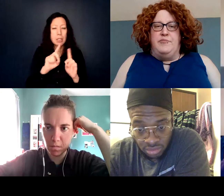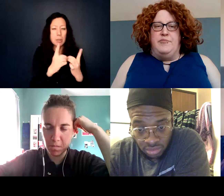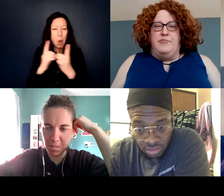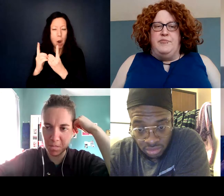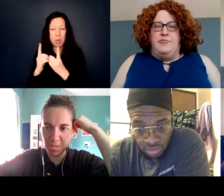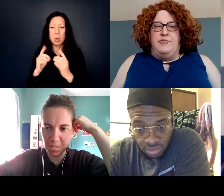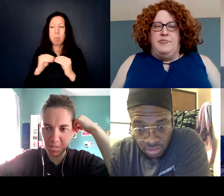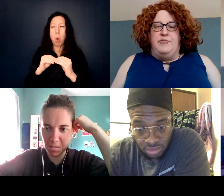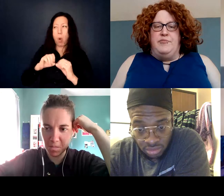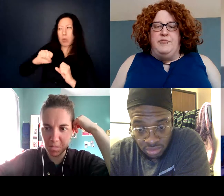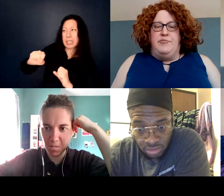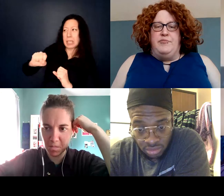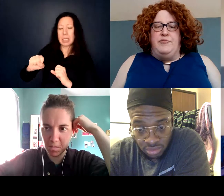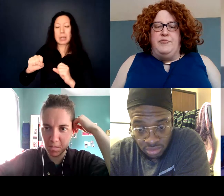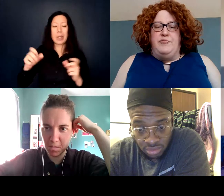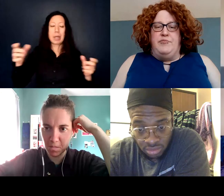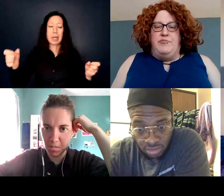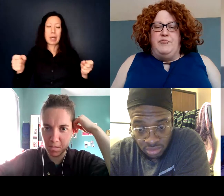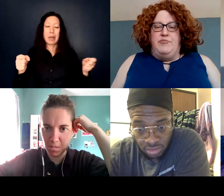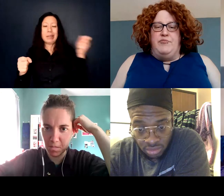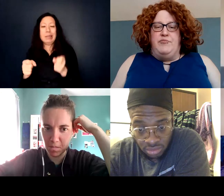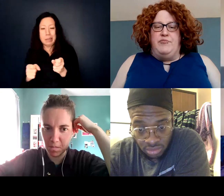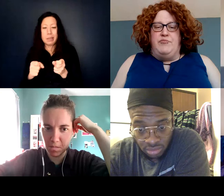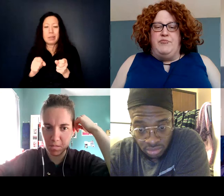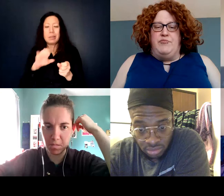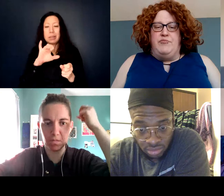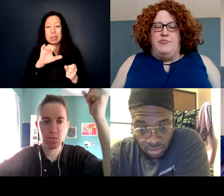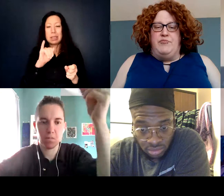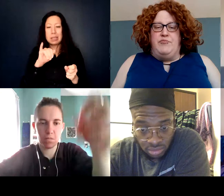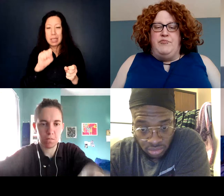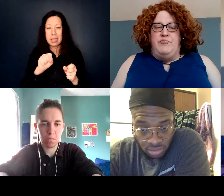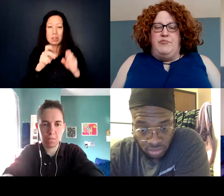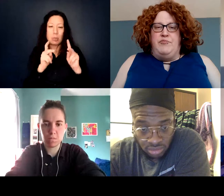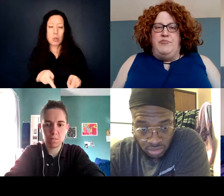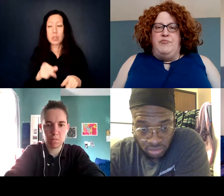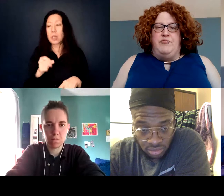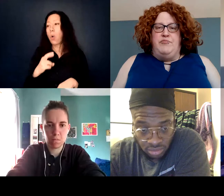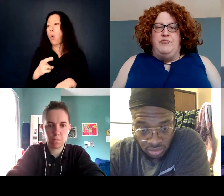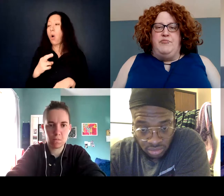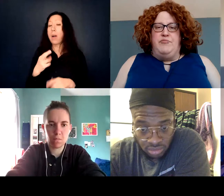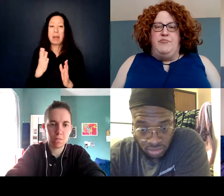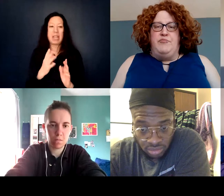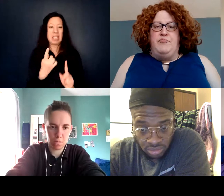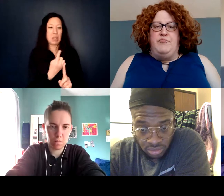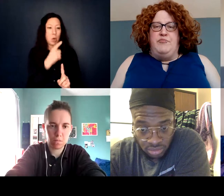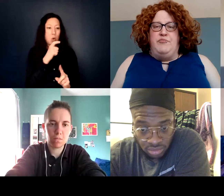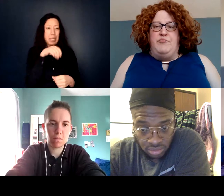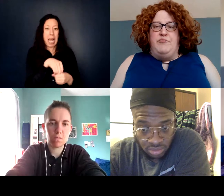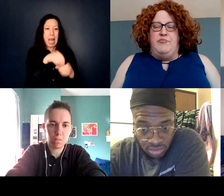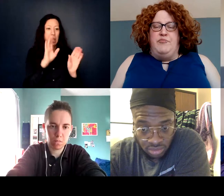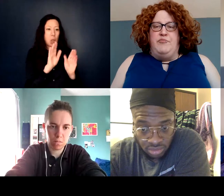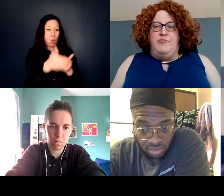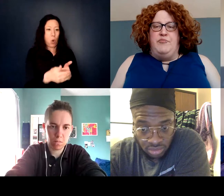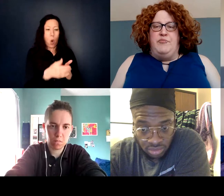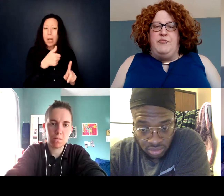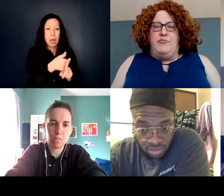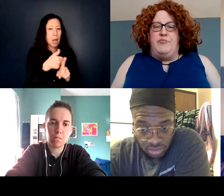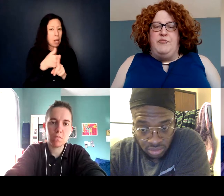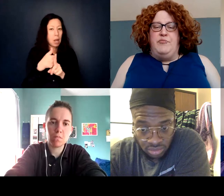person or prepping someone in the room who isn't a trainer but can help manage the